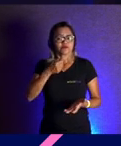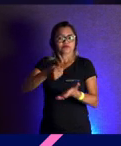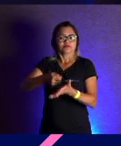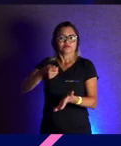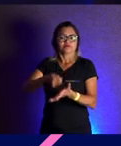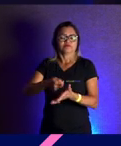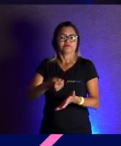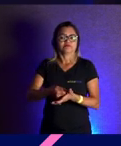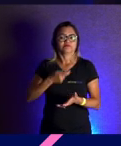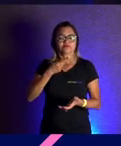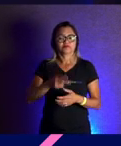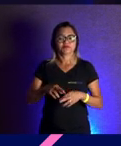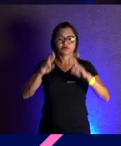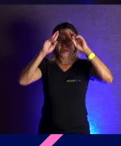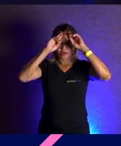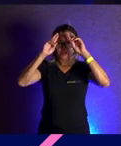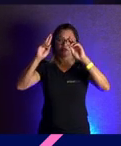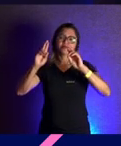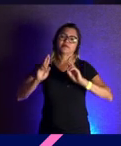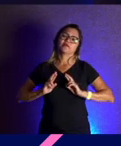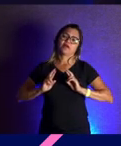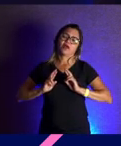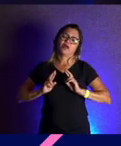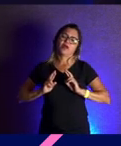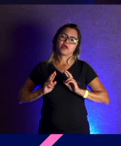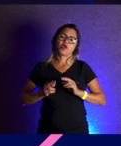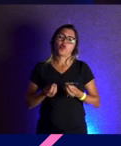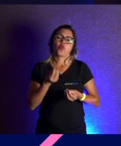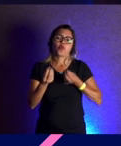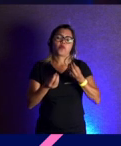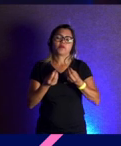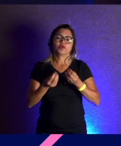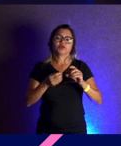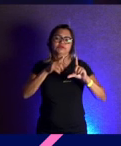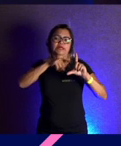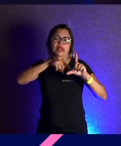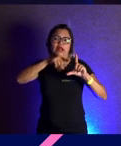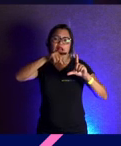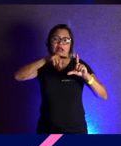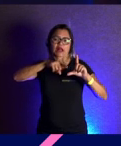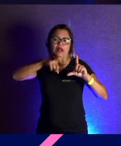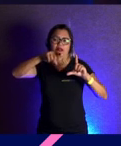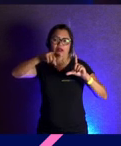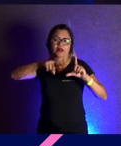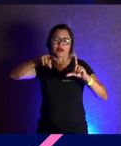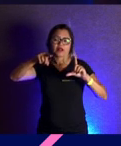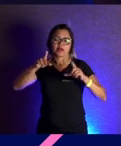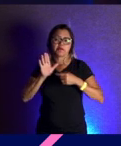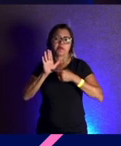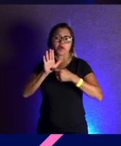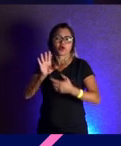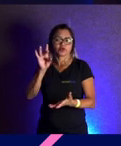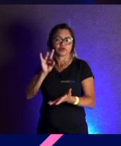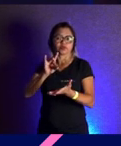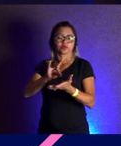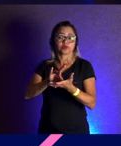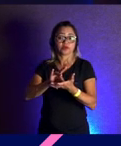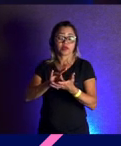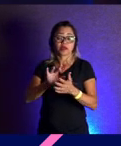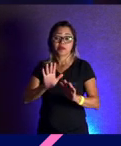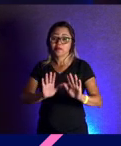respect them and think about how can our statistics reflect reality even when we only get some